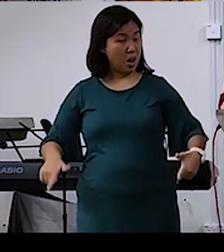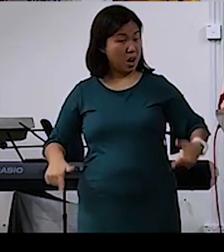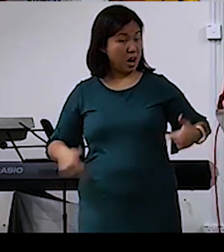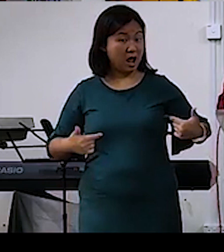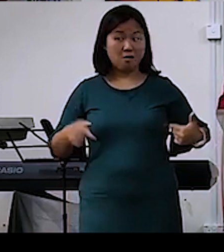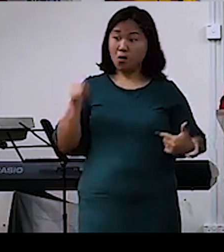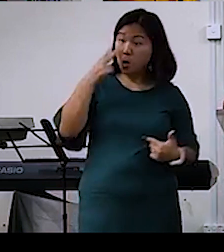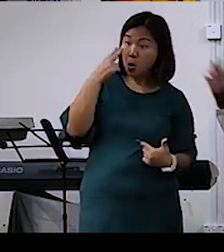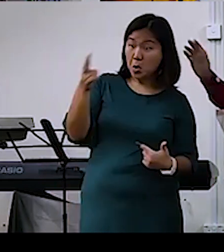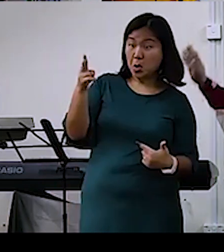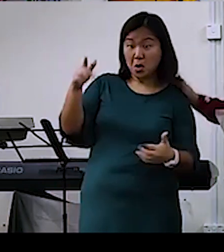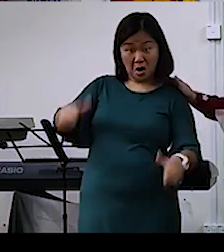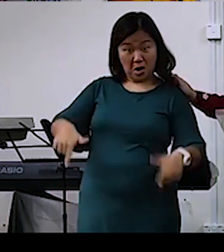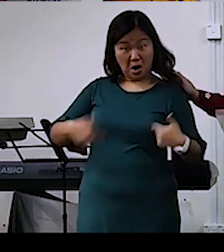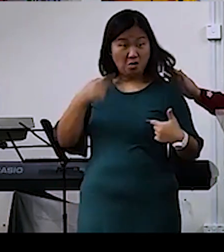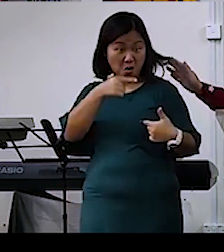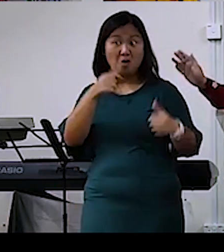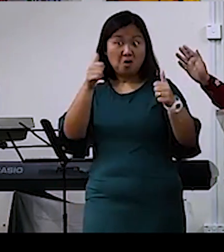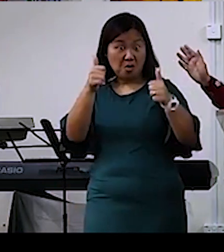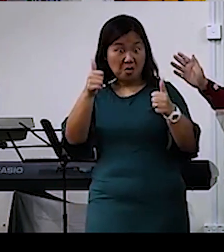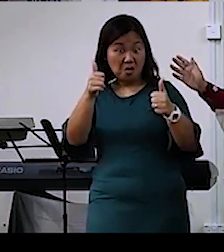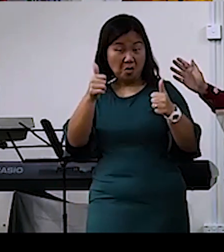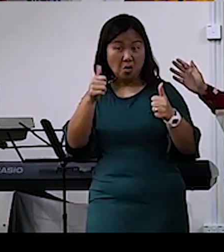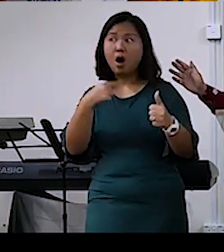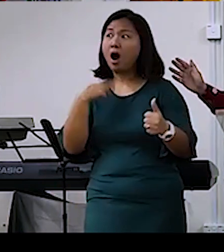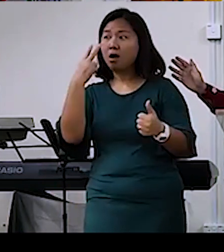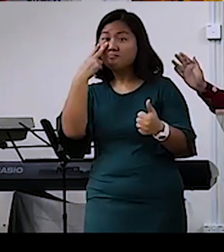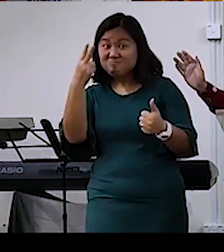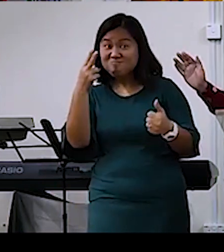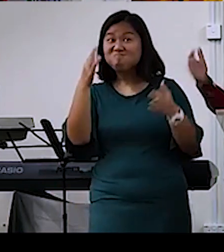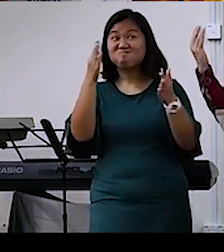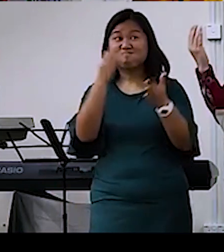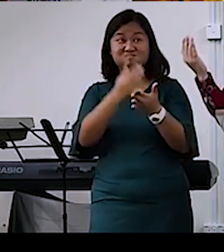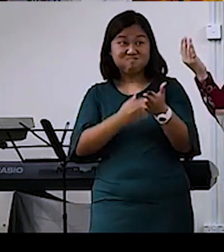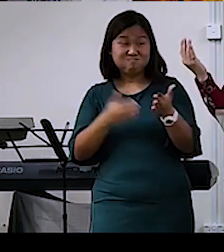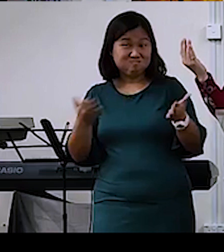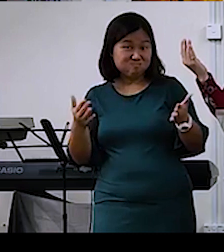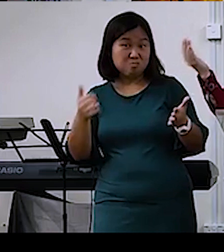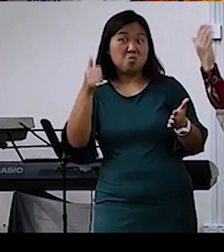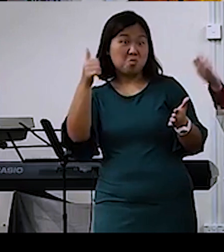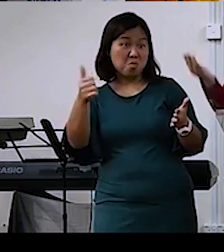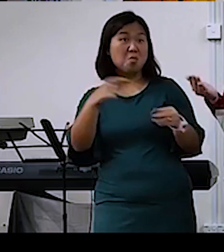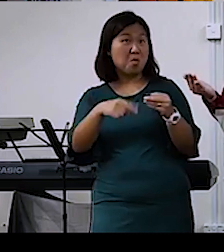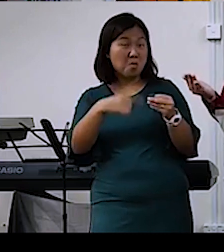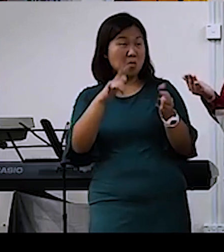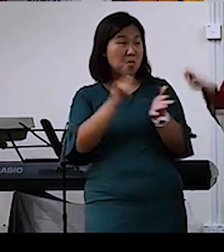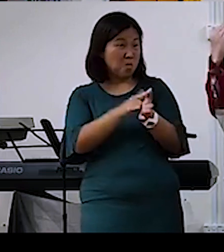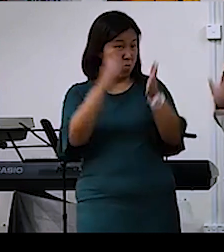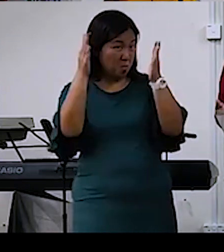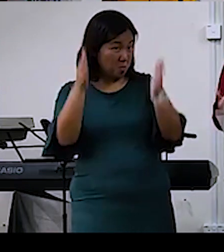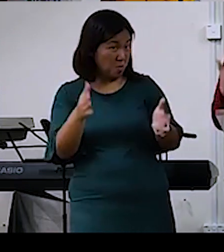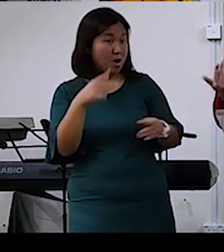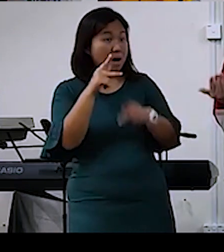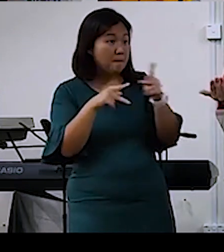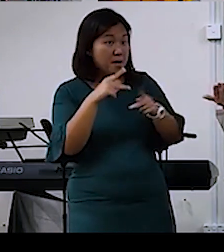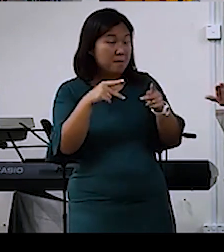commendable. People are going to say, wow, I see something about this person.I mean, how many of you get that all the time? You need to get that all the time. People look at